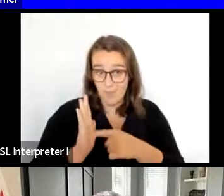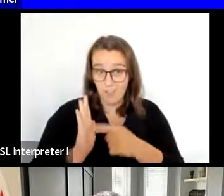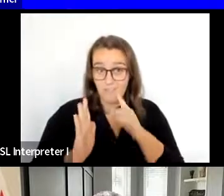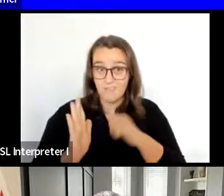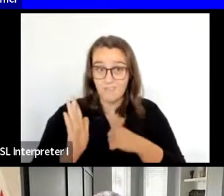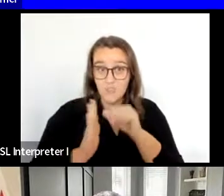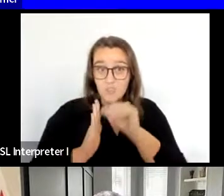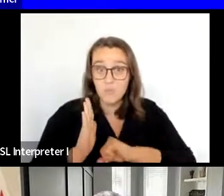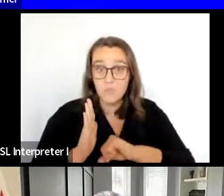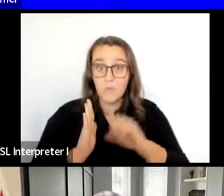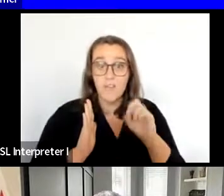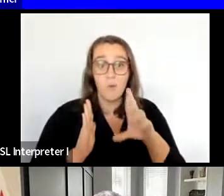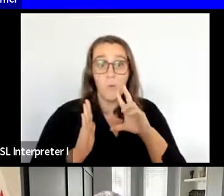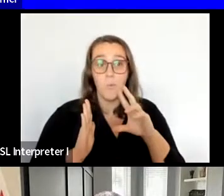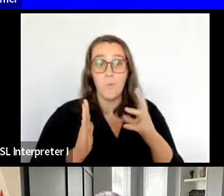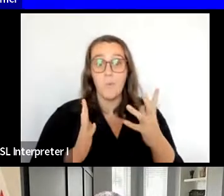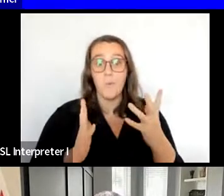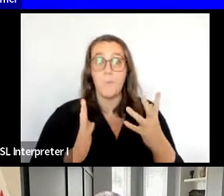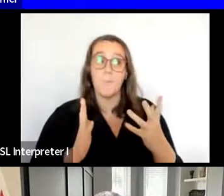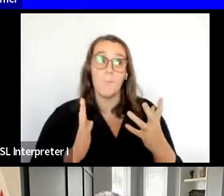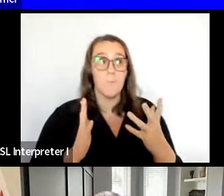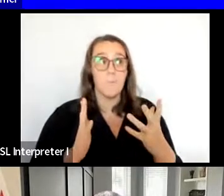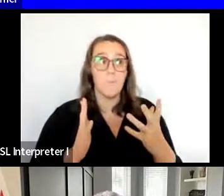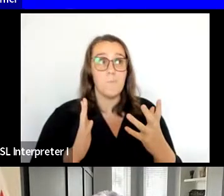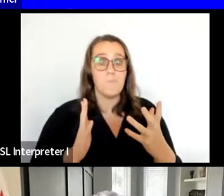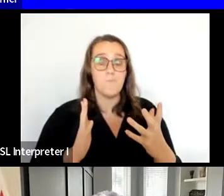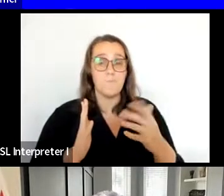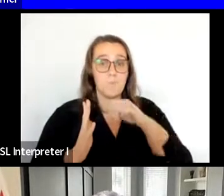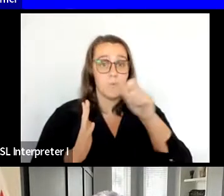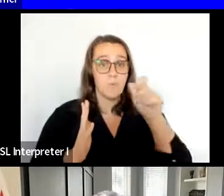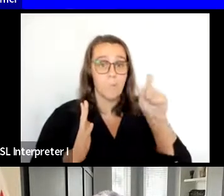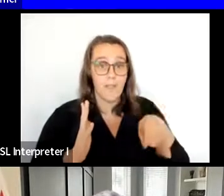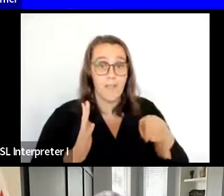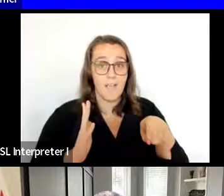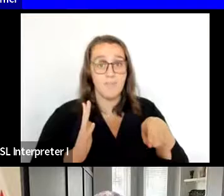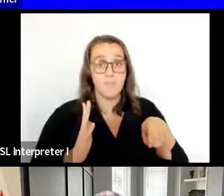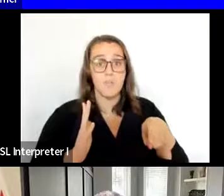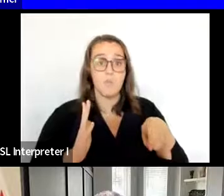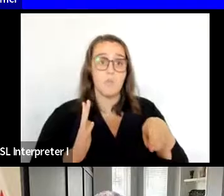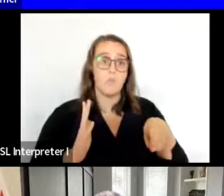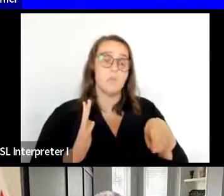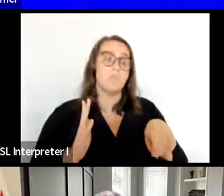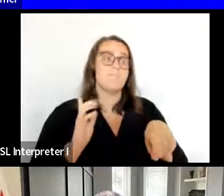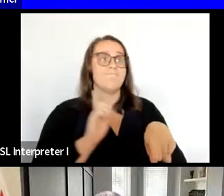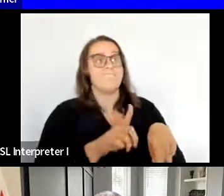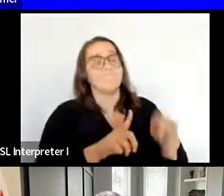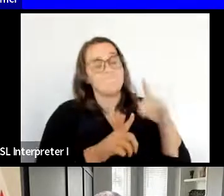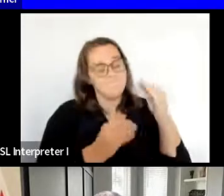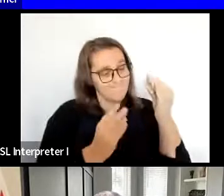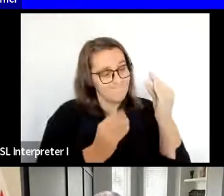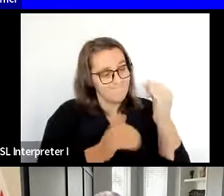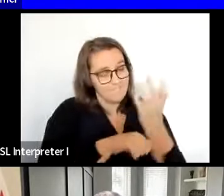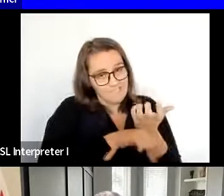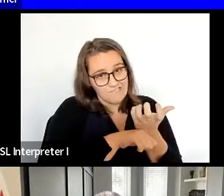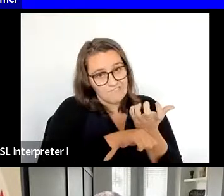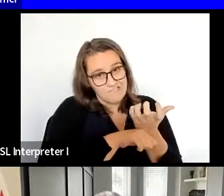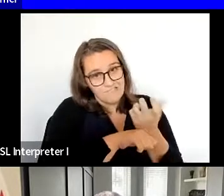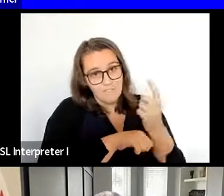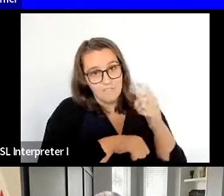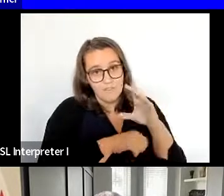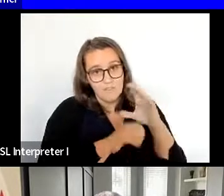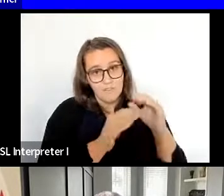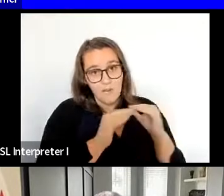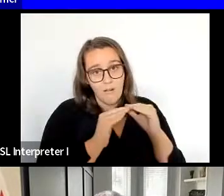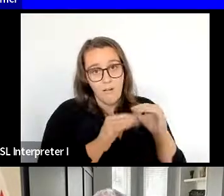something to that effect, that they don't necessarily have to now go to the leave bank and essentially beg their colleagues for